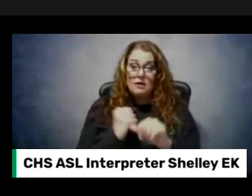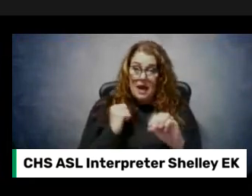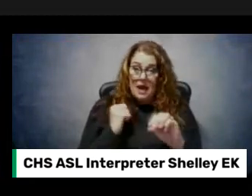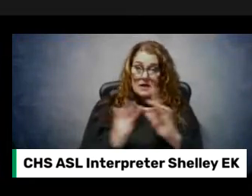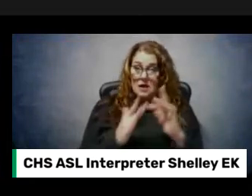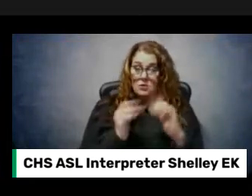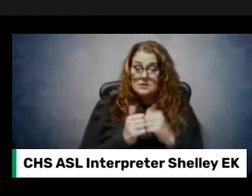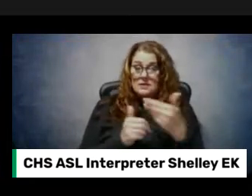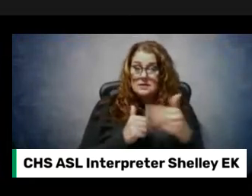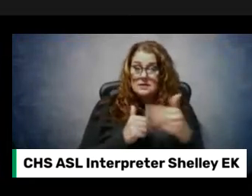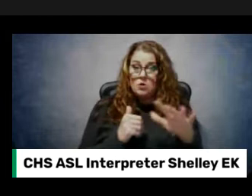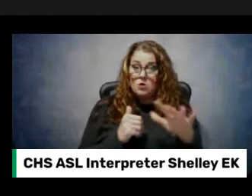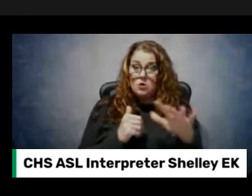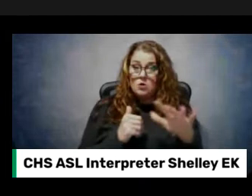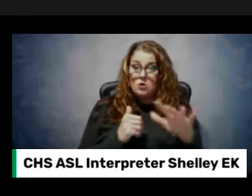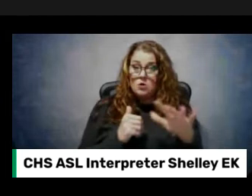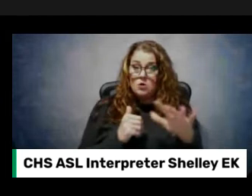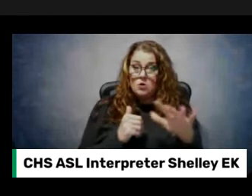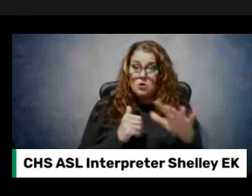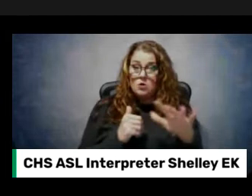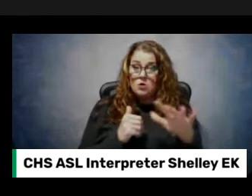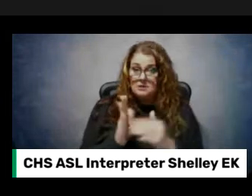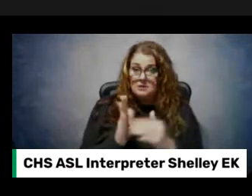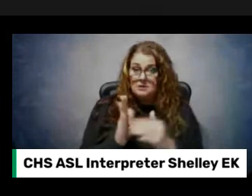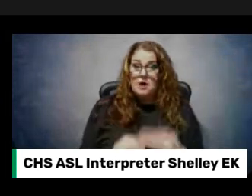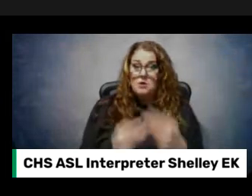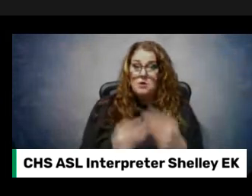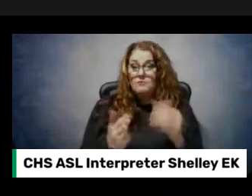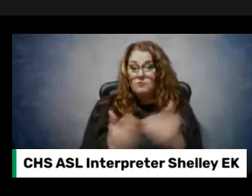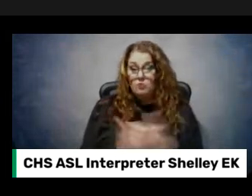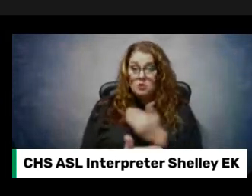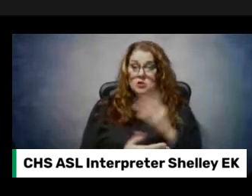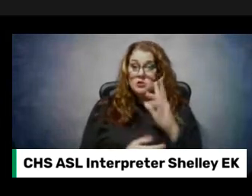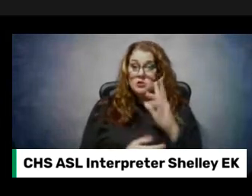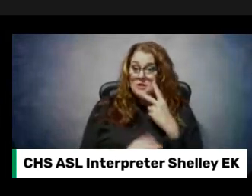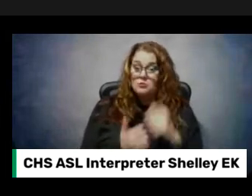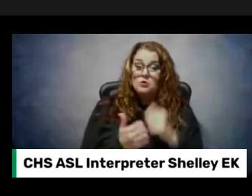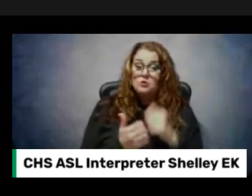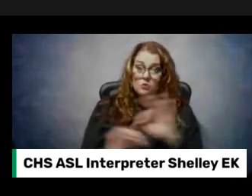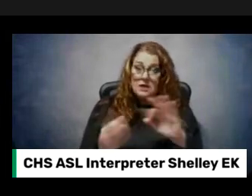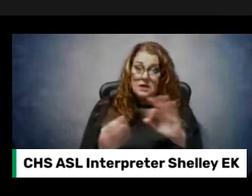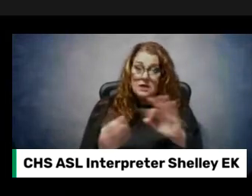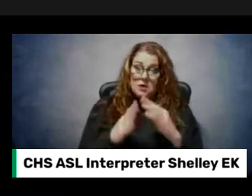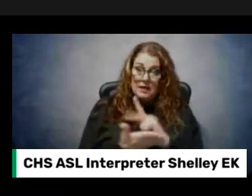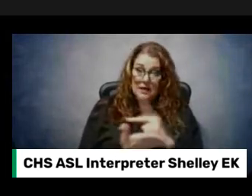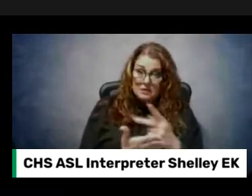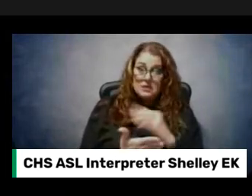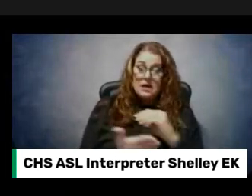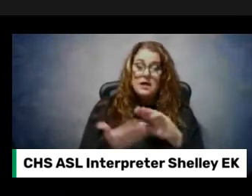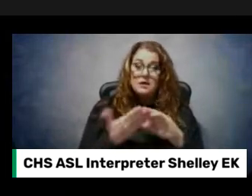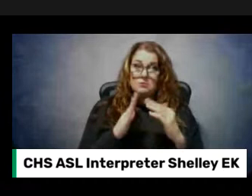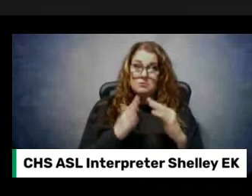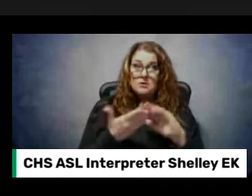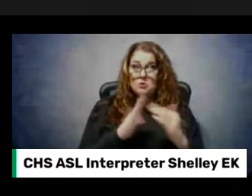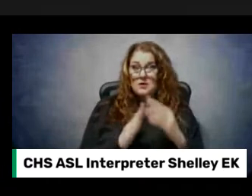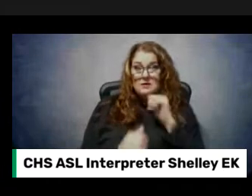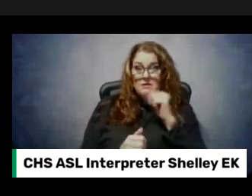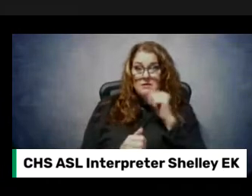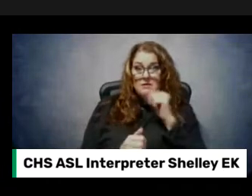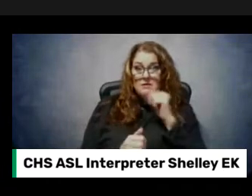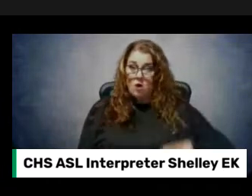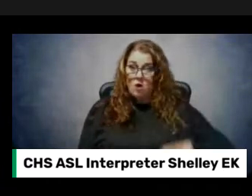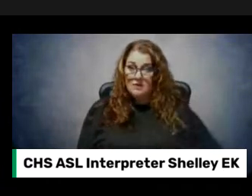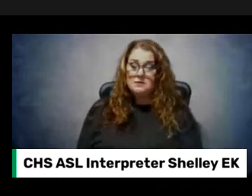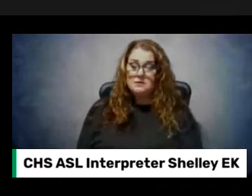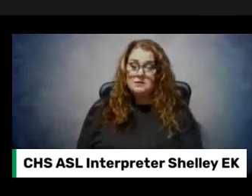donating hundreds of pounds of fresh vegetables to free food delivery services, community kitchens, and community nonprofits. And so this